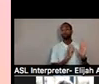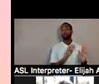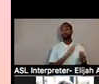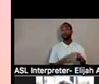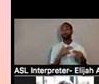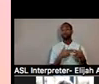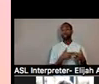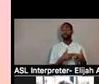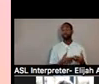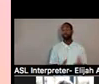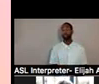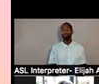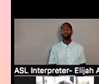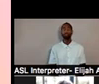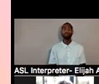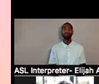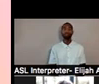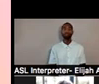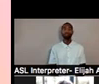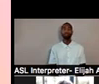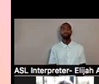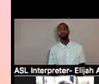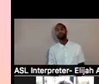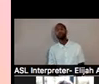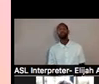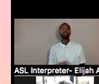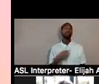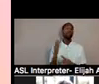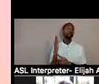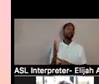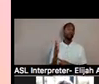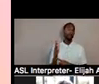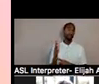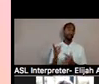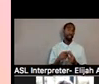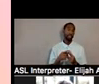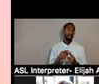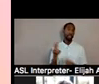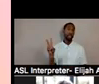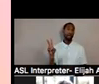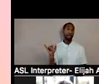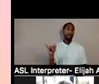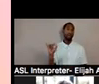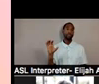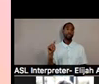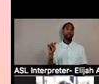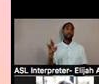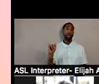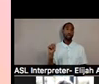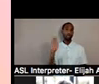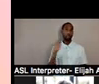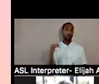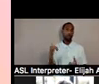space. And we'll take about 5 minutes to do this, and Victoria will play some gentle instrumentals for